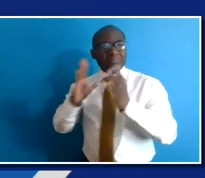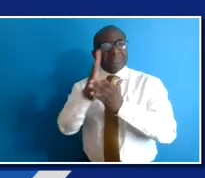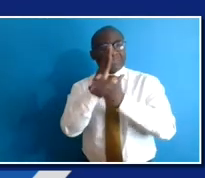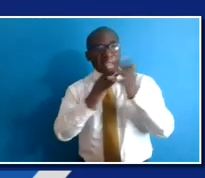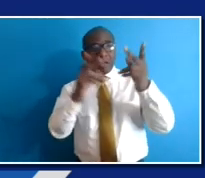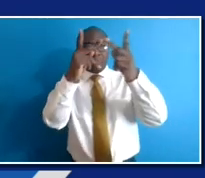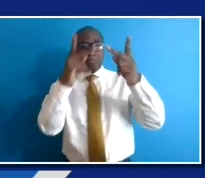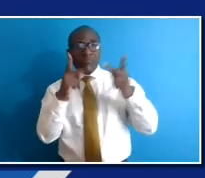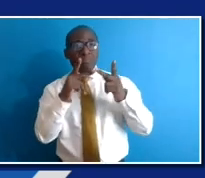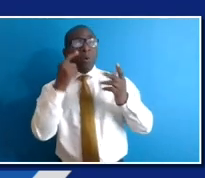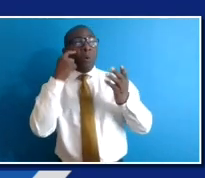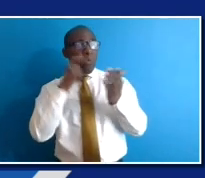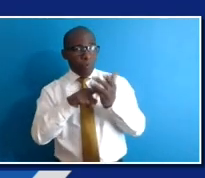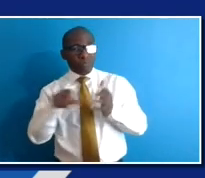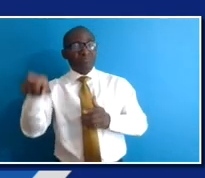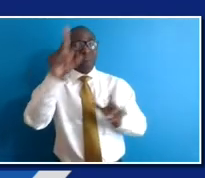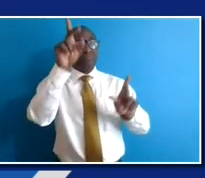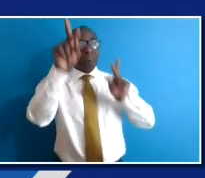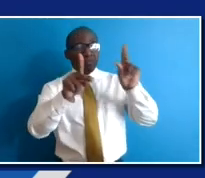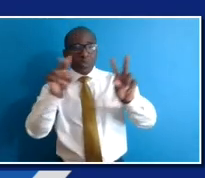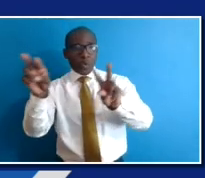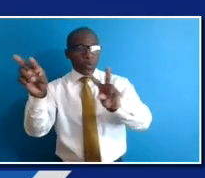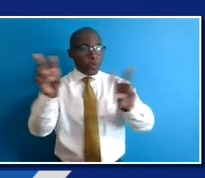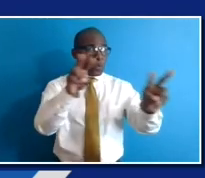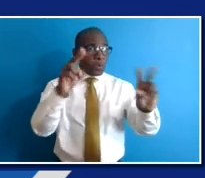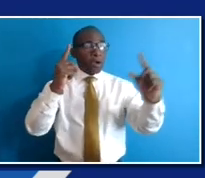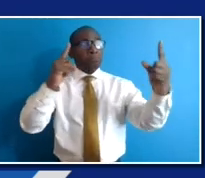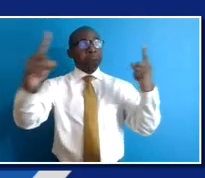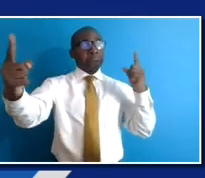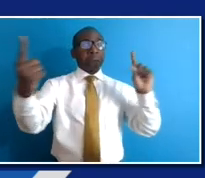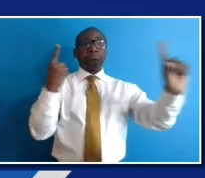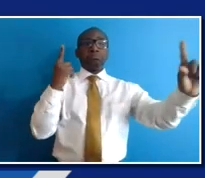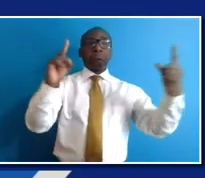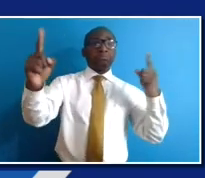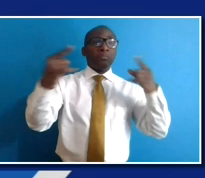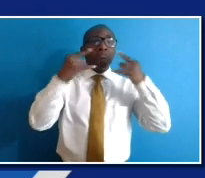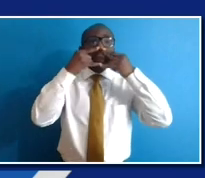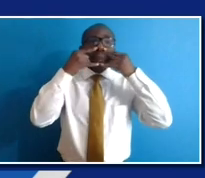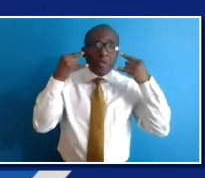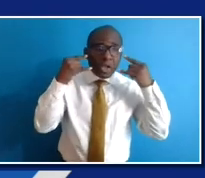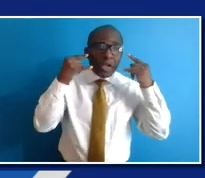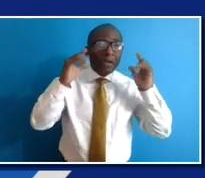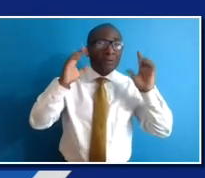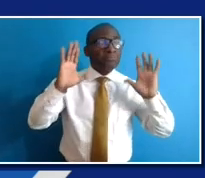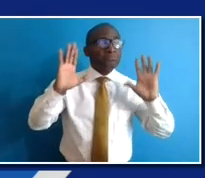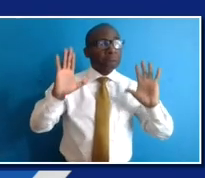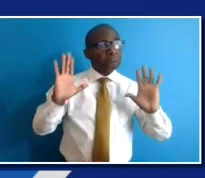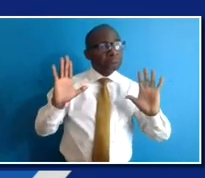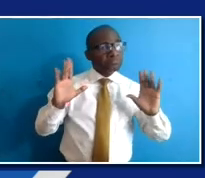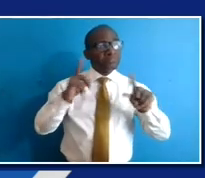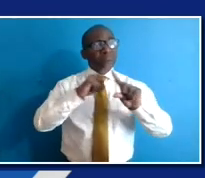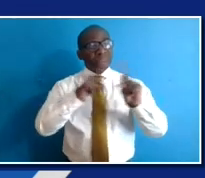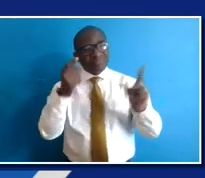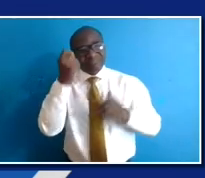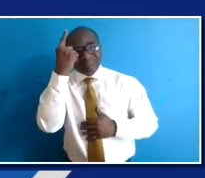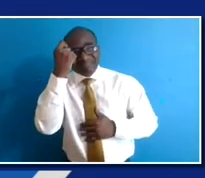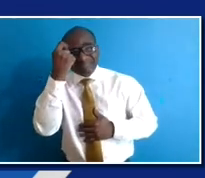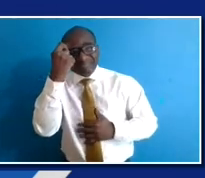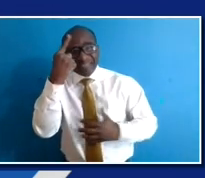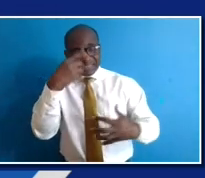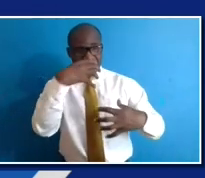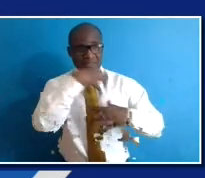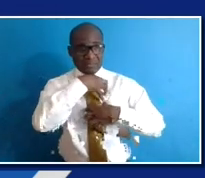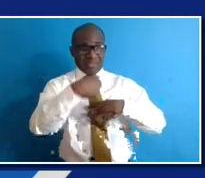although I will say in the various justice rallies and marches, social distancing has not been prioritized. Mask wearing is somewhere